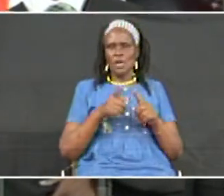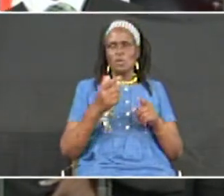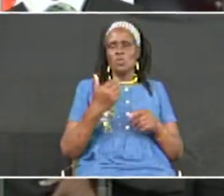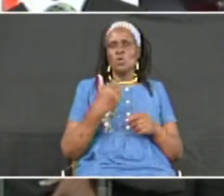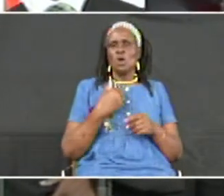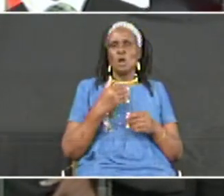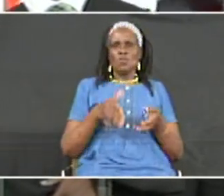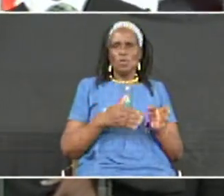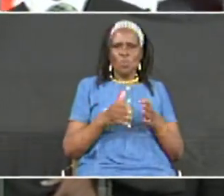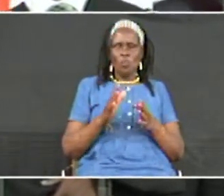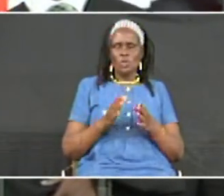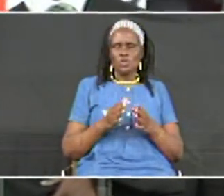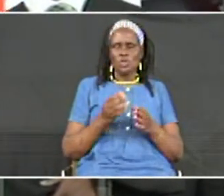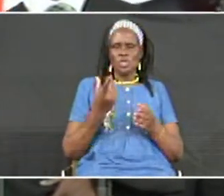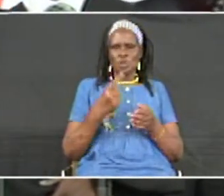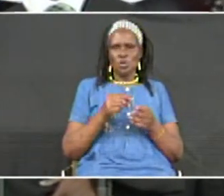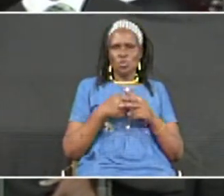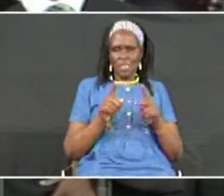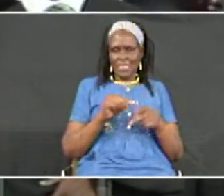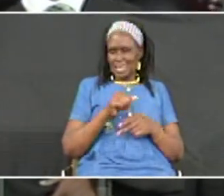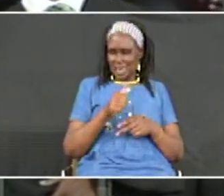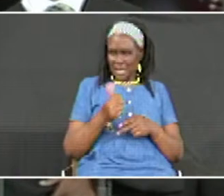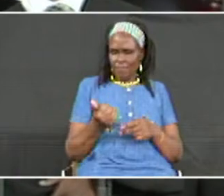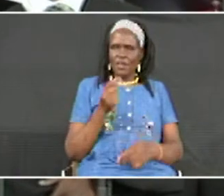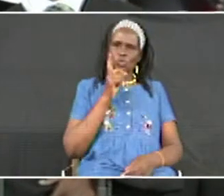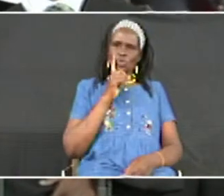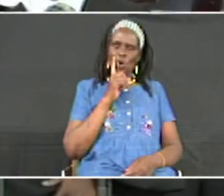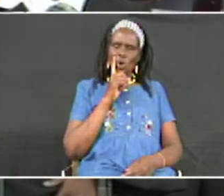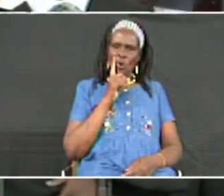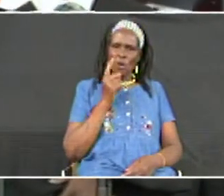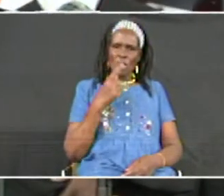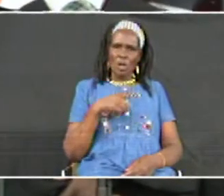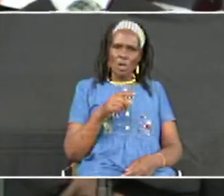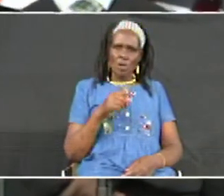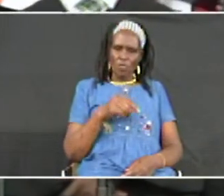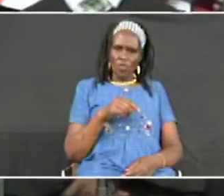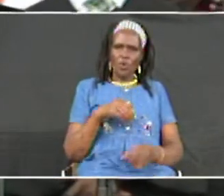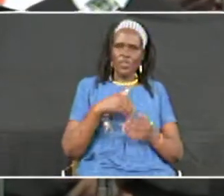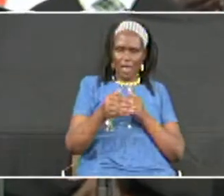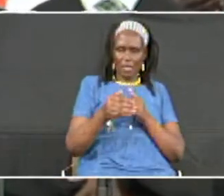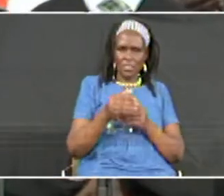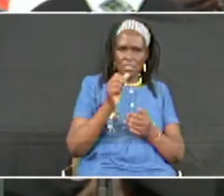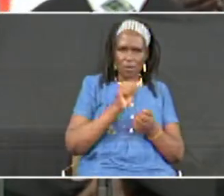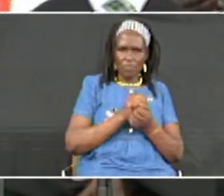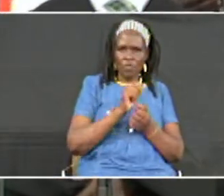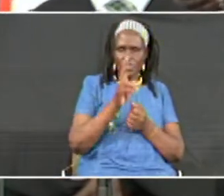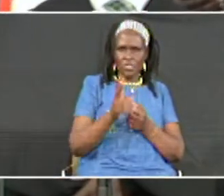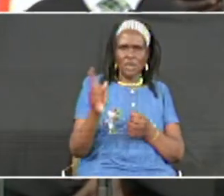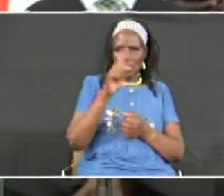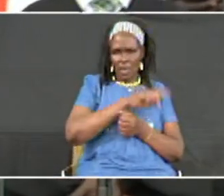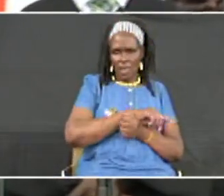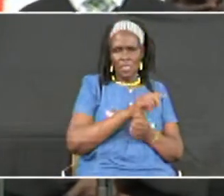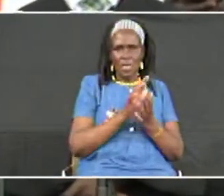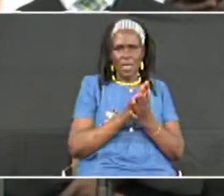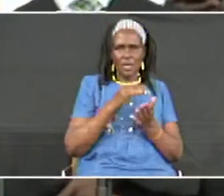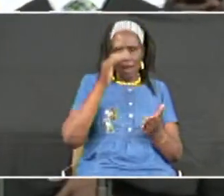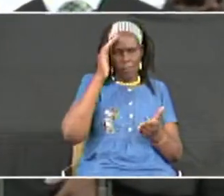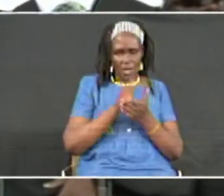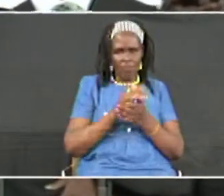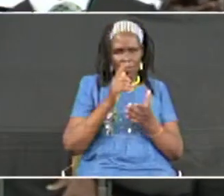begin, even tomorrow, for the next 14 days. And I believe that the Lord will minister to